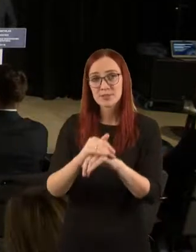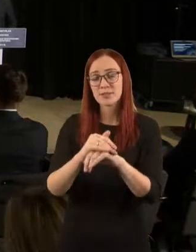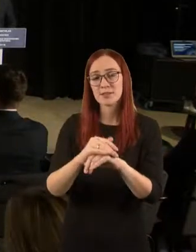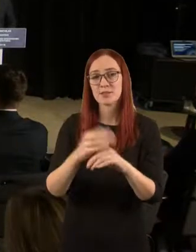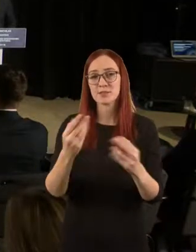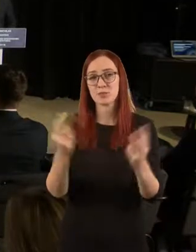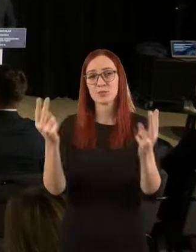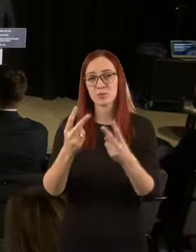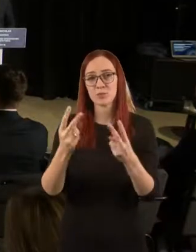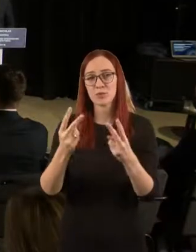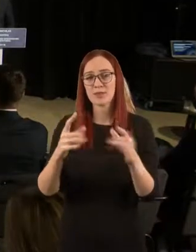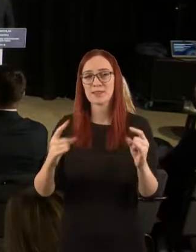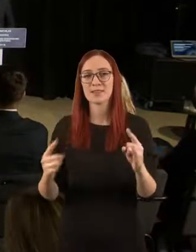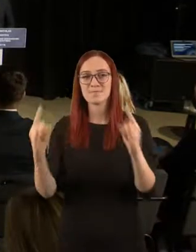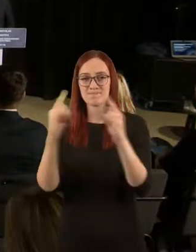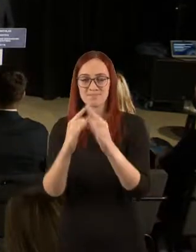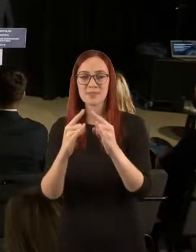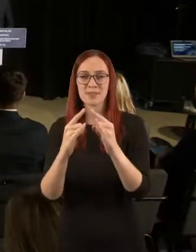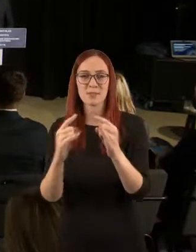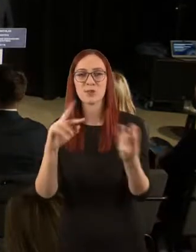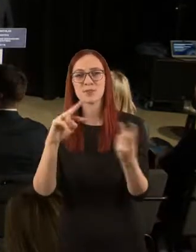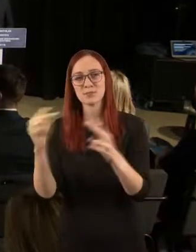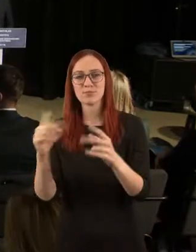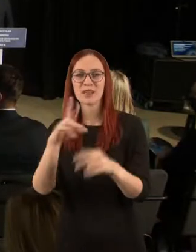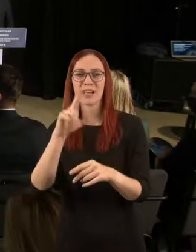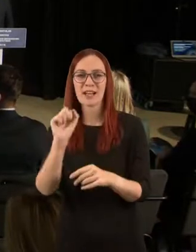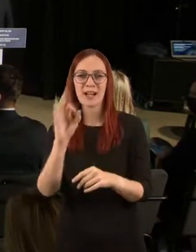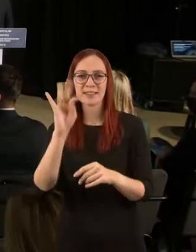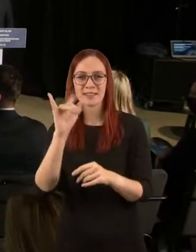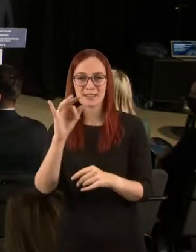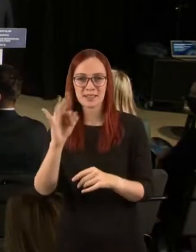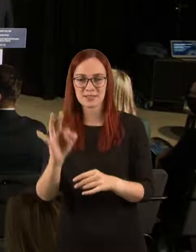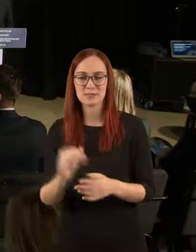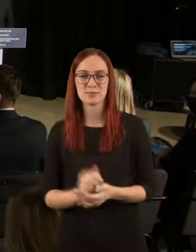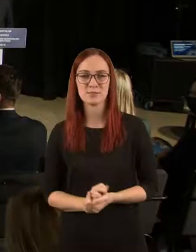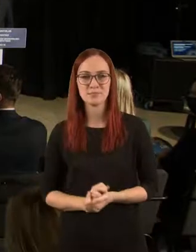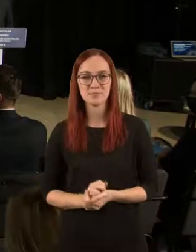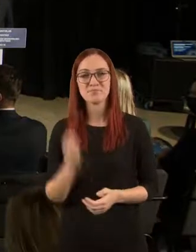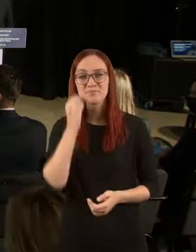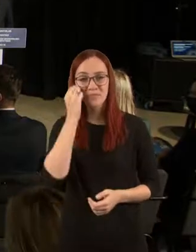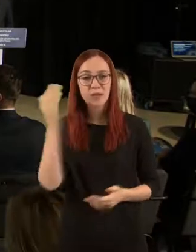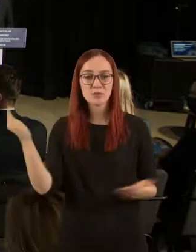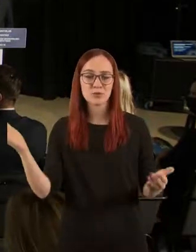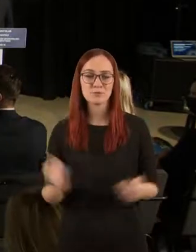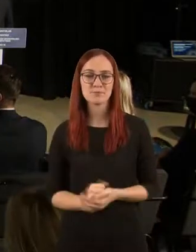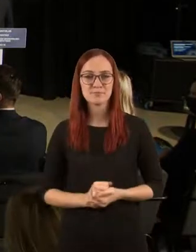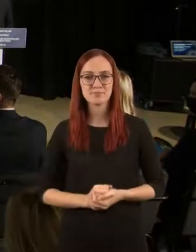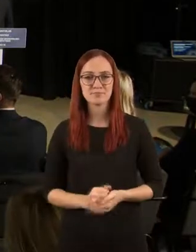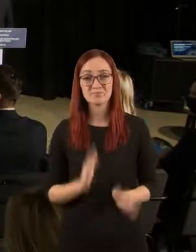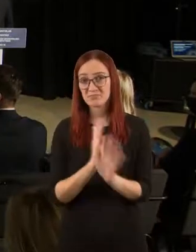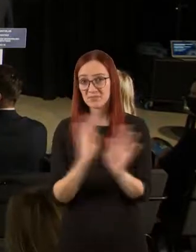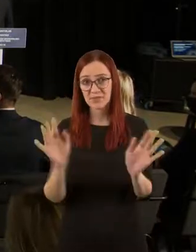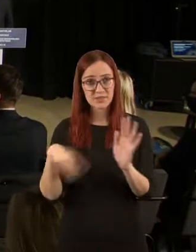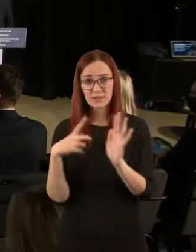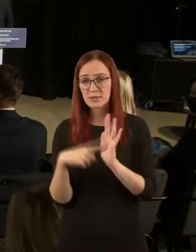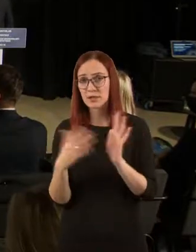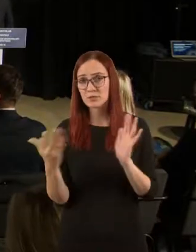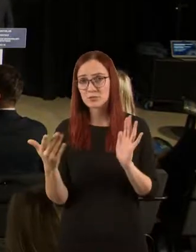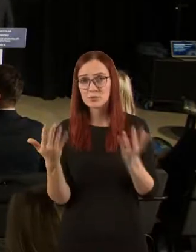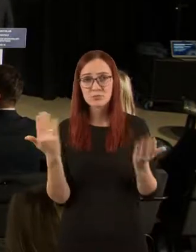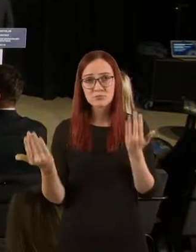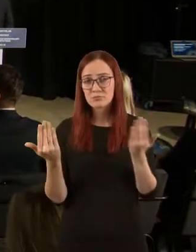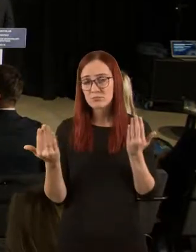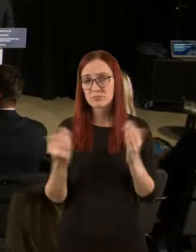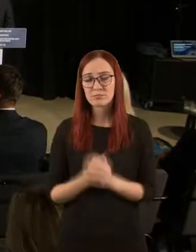work, we will need to apply restrictions. And we're also using incentives. That was the comment by the Prime Minister.